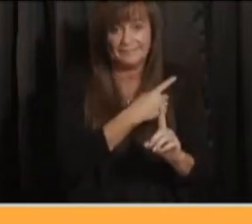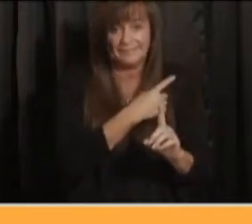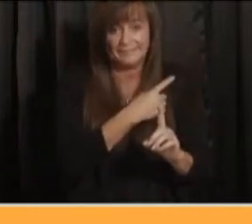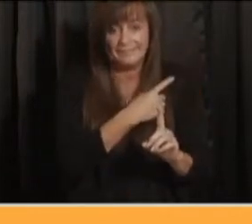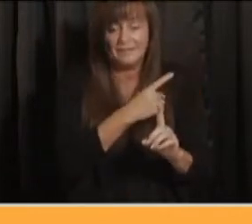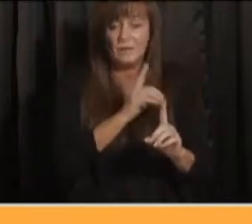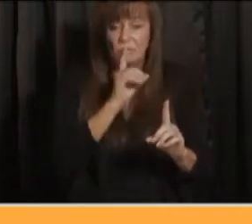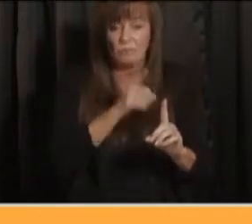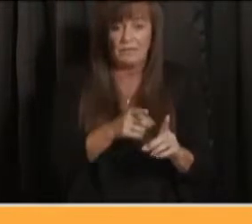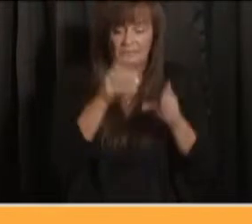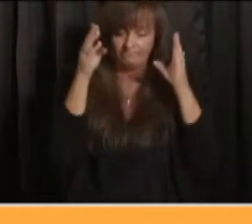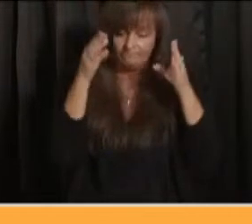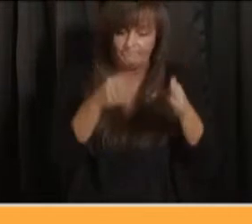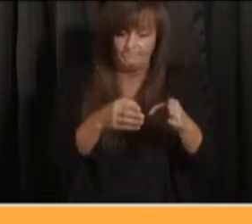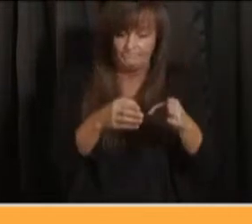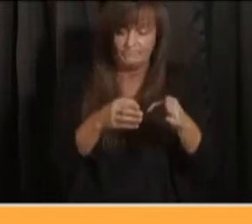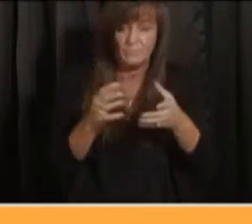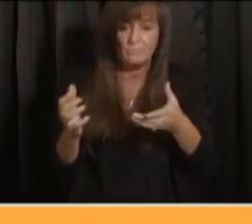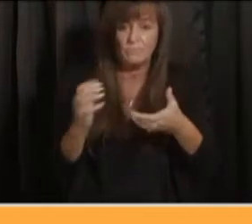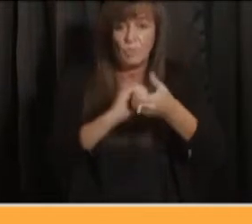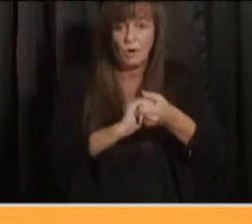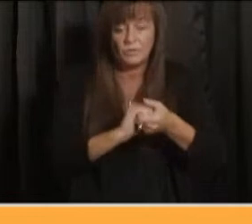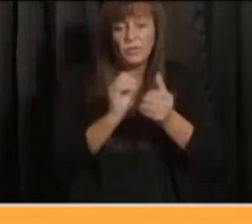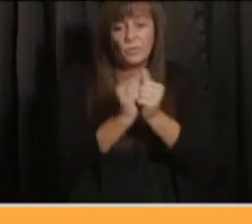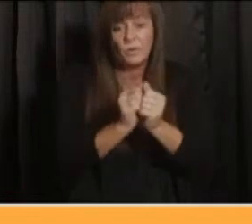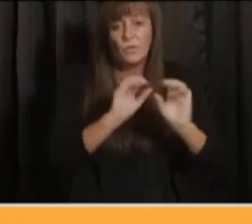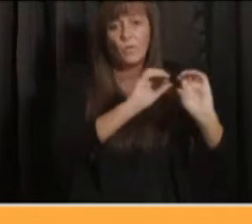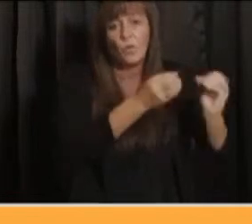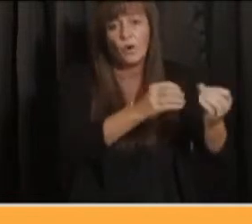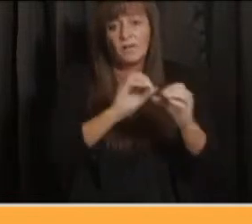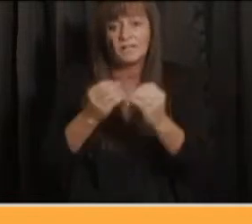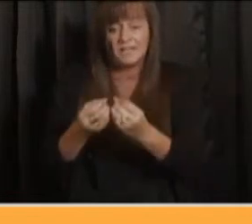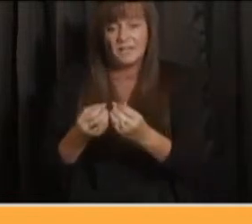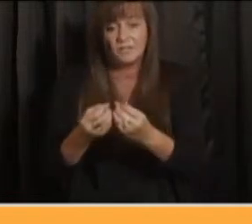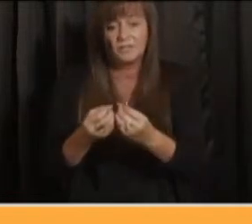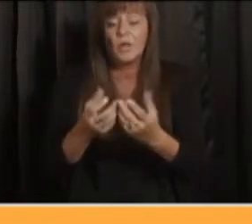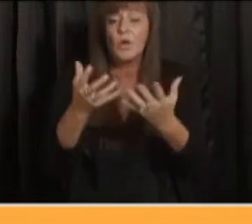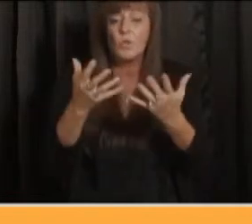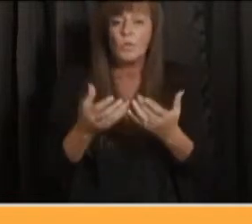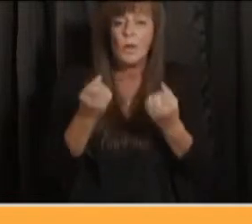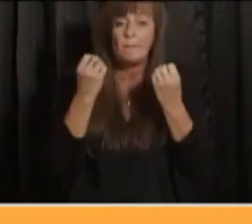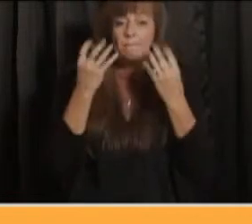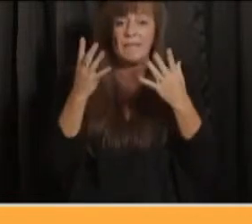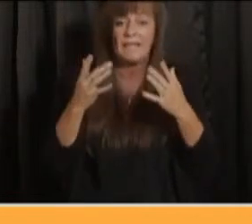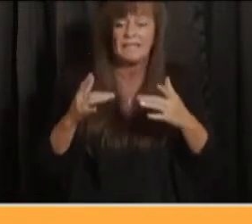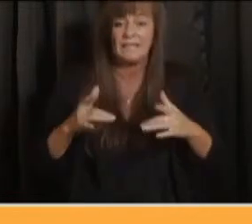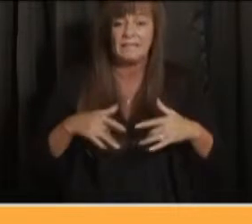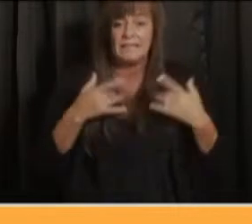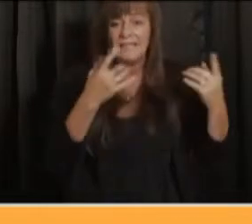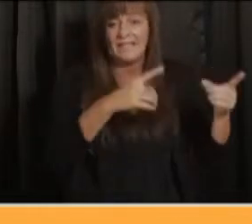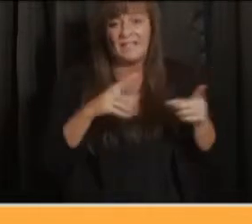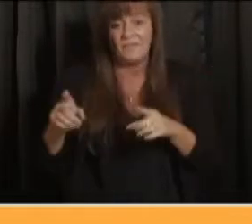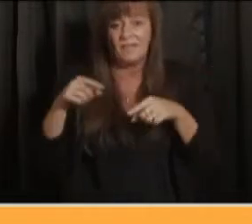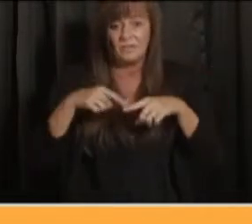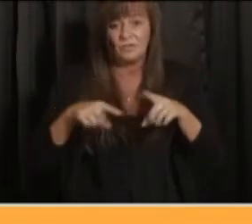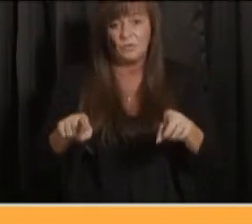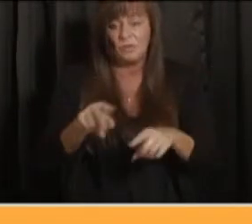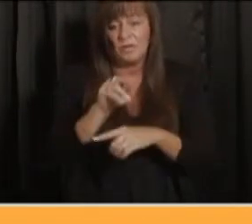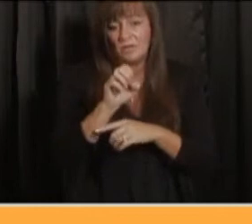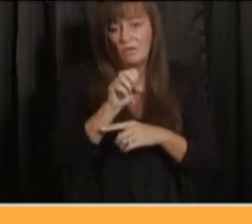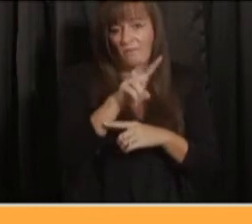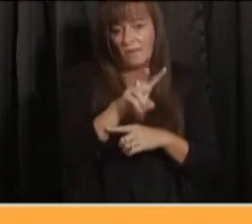And we're really focusing on partnering with these organizations to hold a number of events throughout the weeks of November and